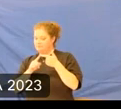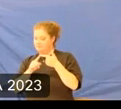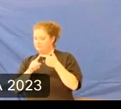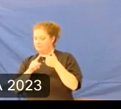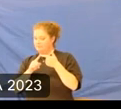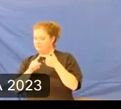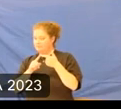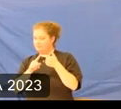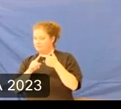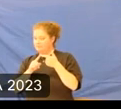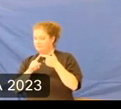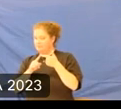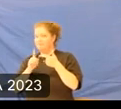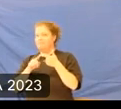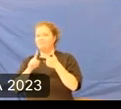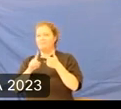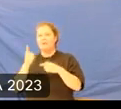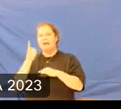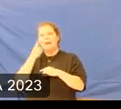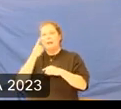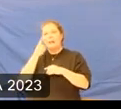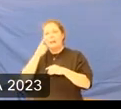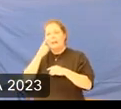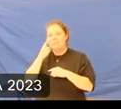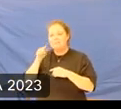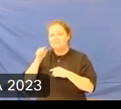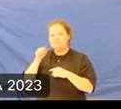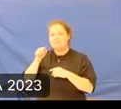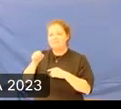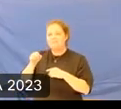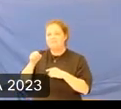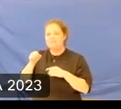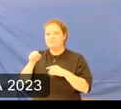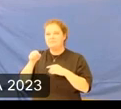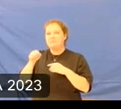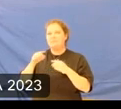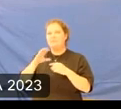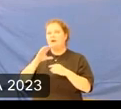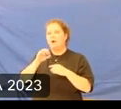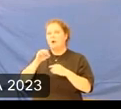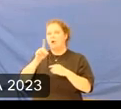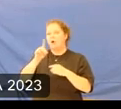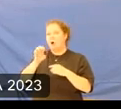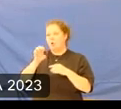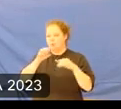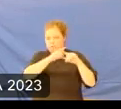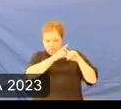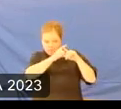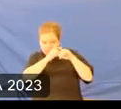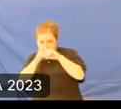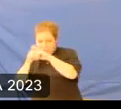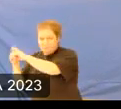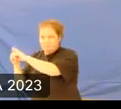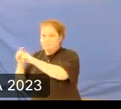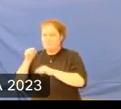at cryptography, and he's going to borrow tricks from cryptography. So there's a branch of cryptography